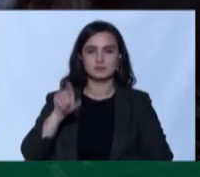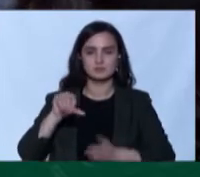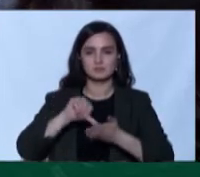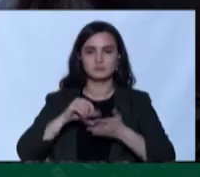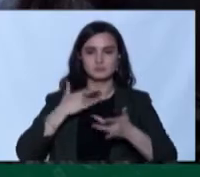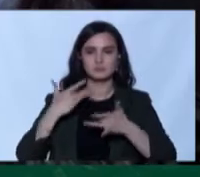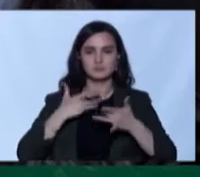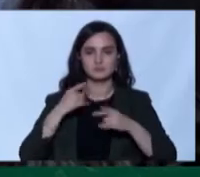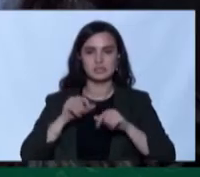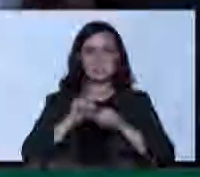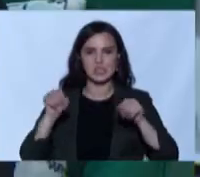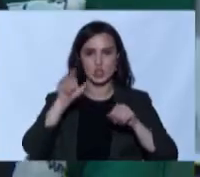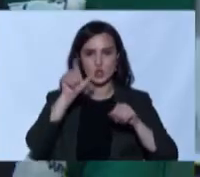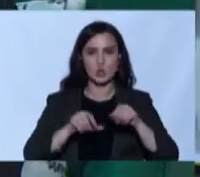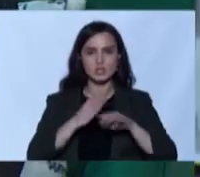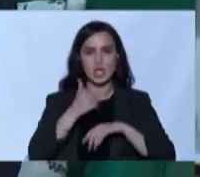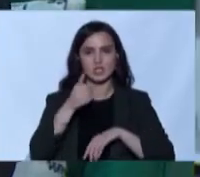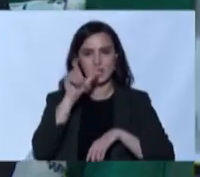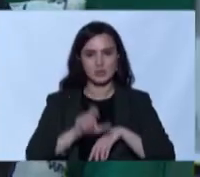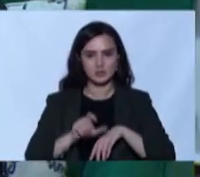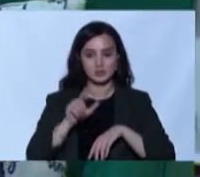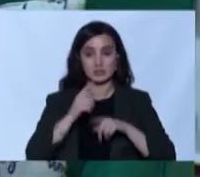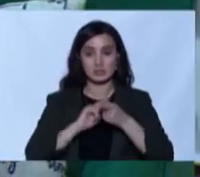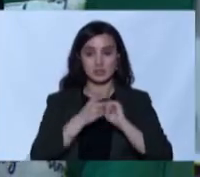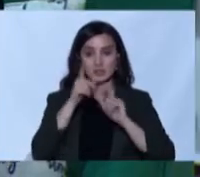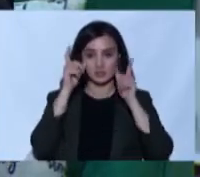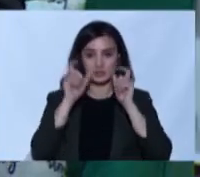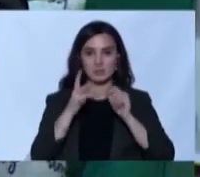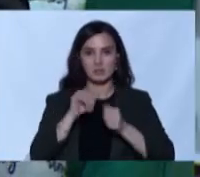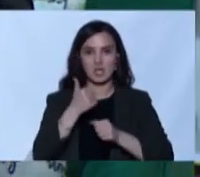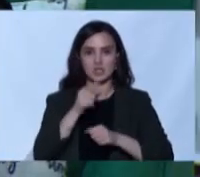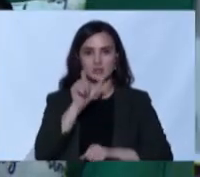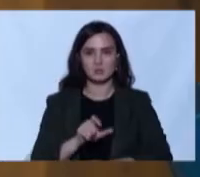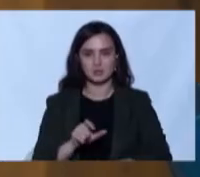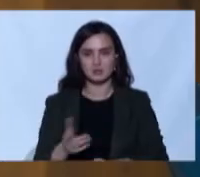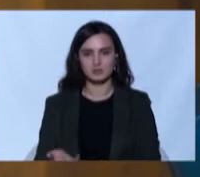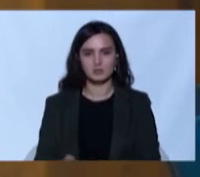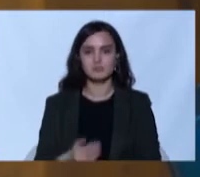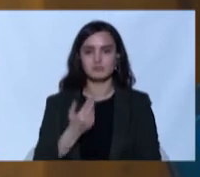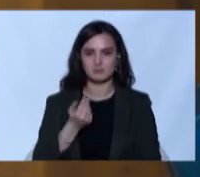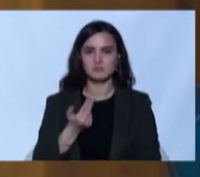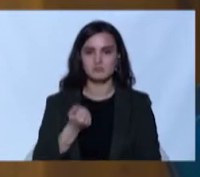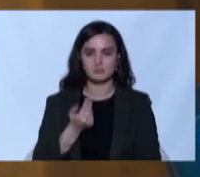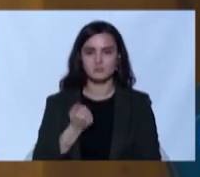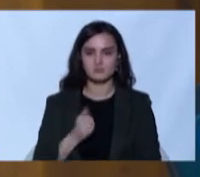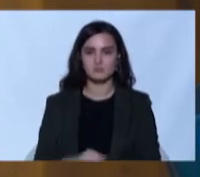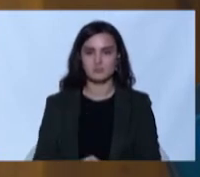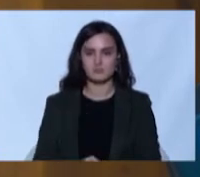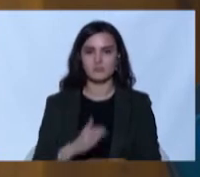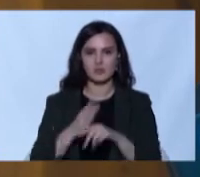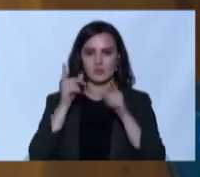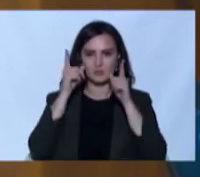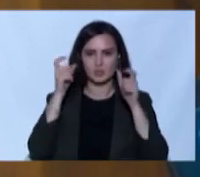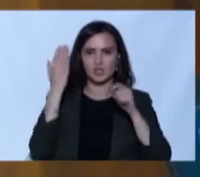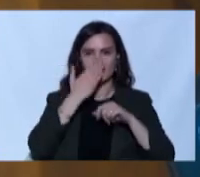almost seen as the hero. He's the good guy. He's the guy we're vouching for. Yes, and there's a vampire